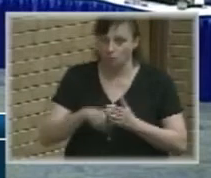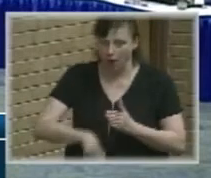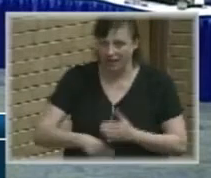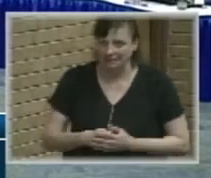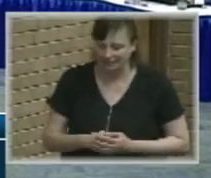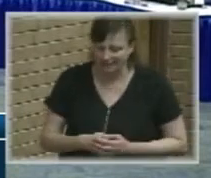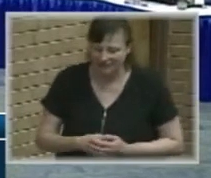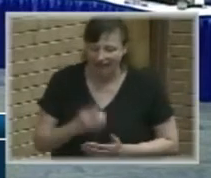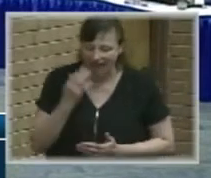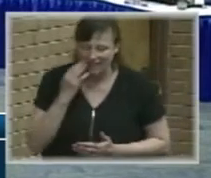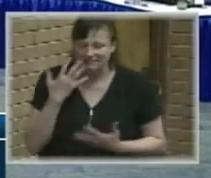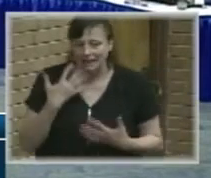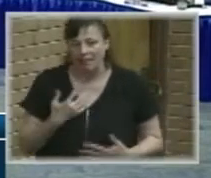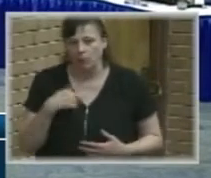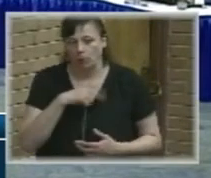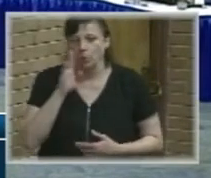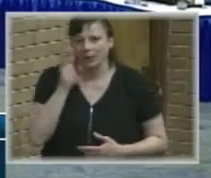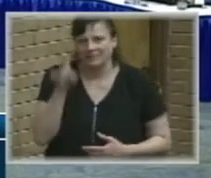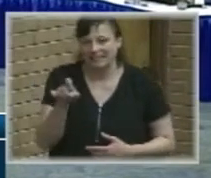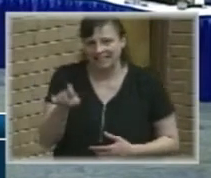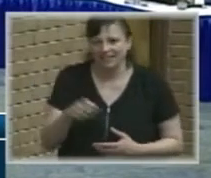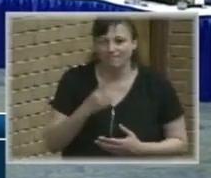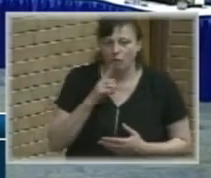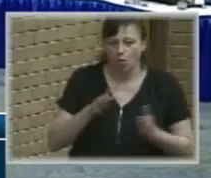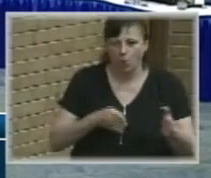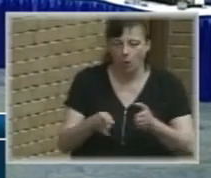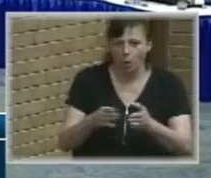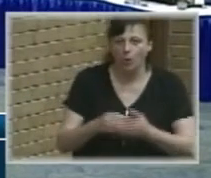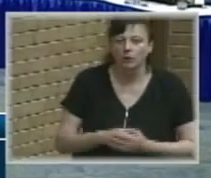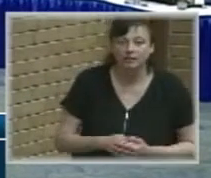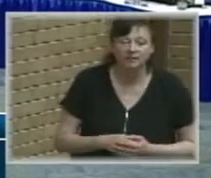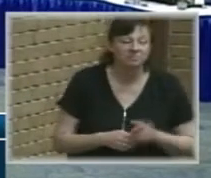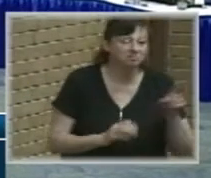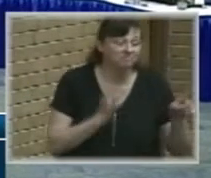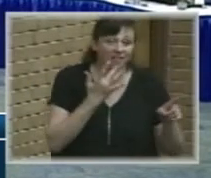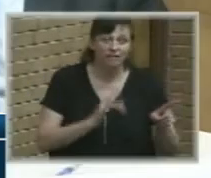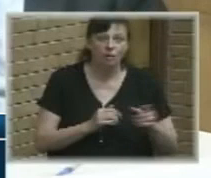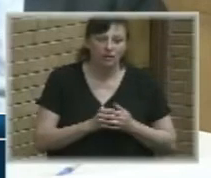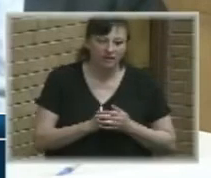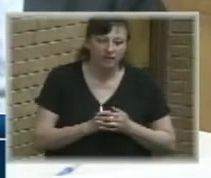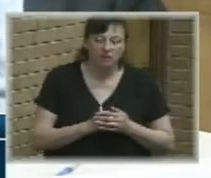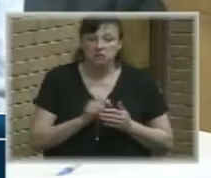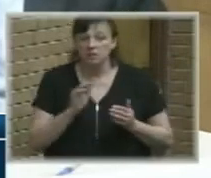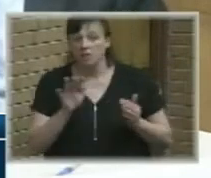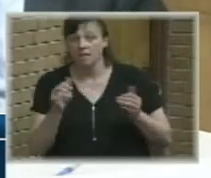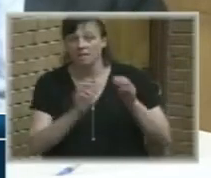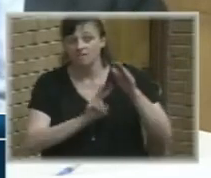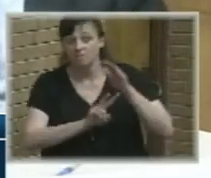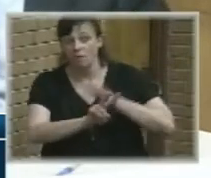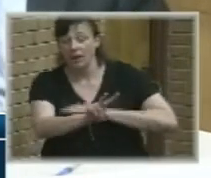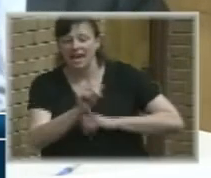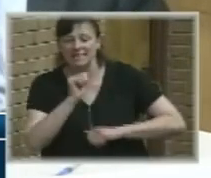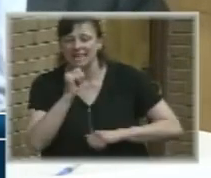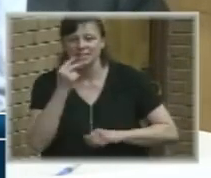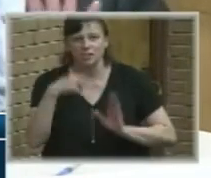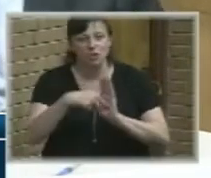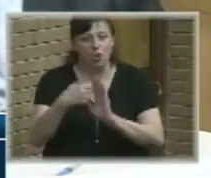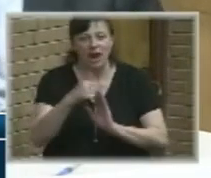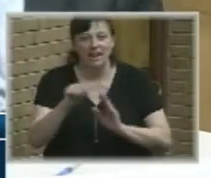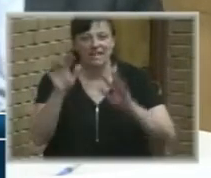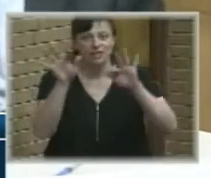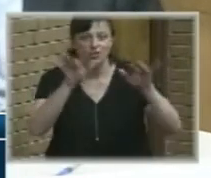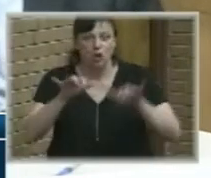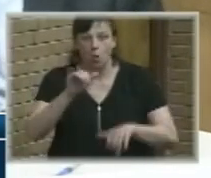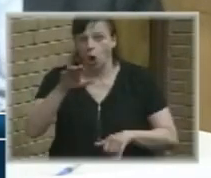need it. Right. So, although fortunately, the long-range forecast does not show any snow or ice in the next 10 days, so that's a